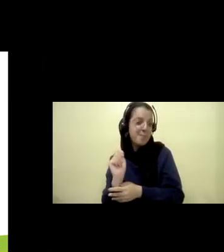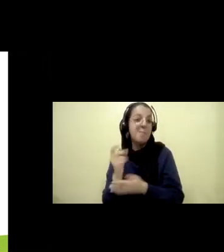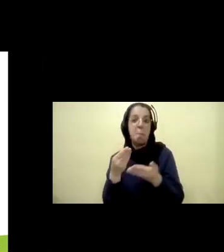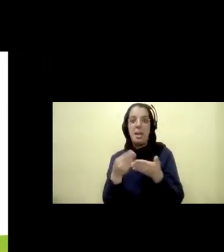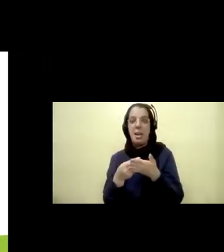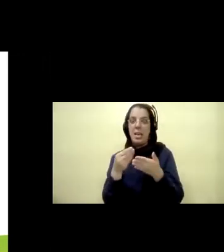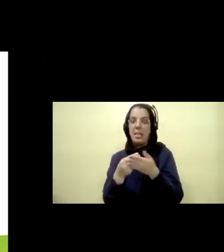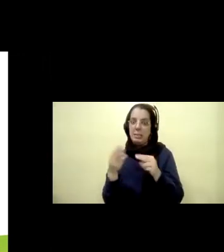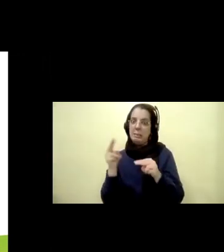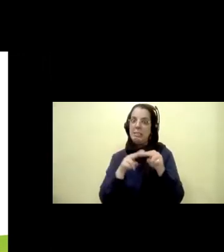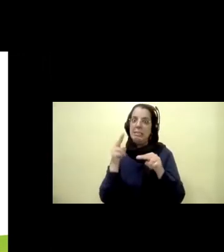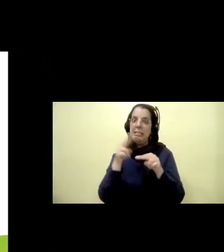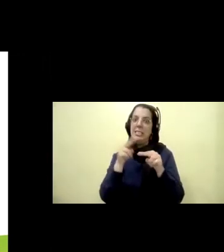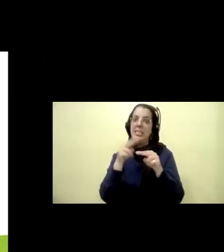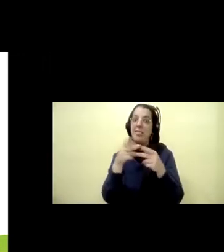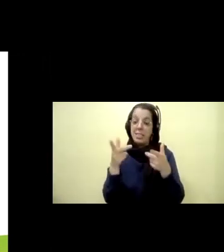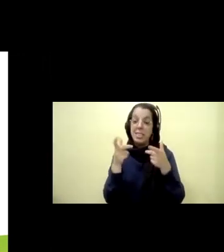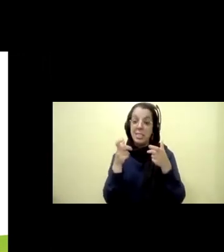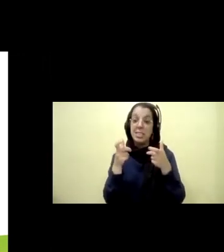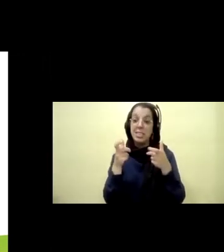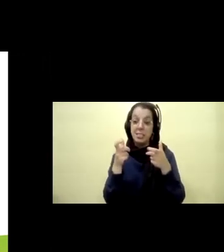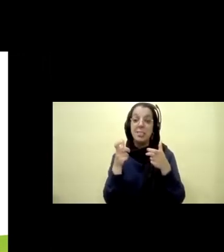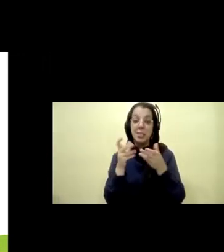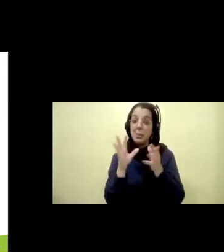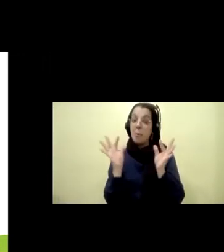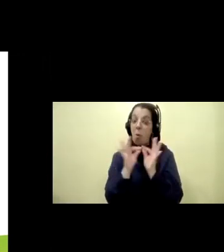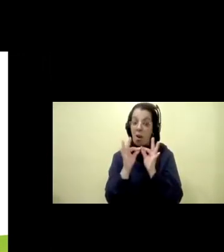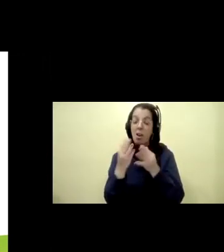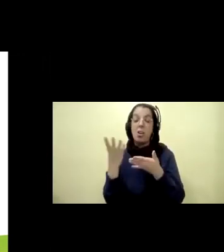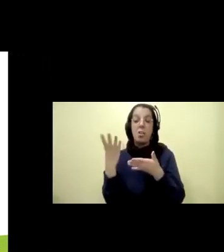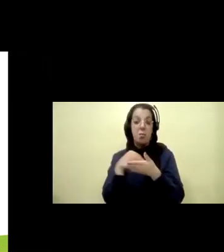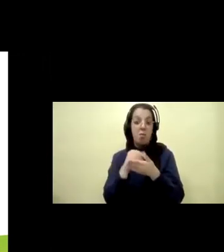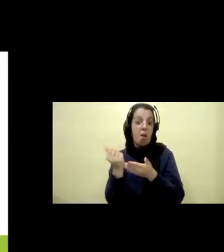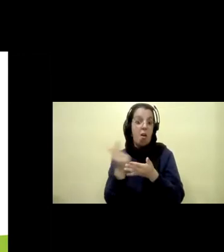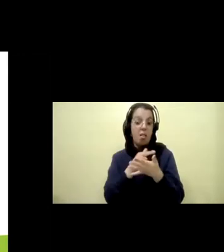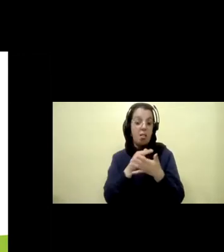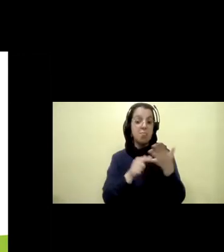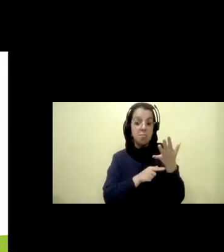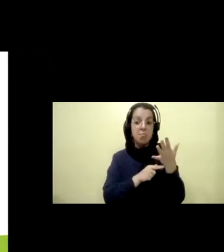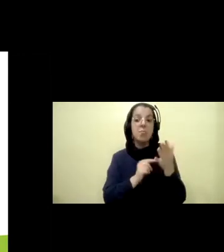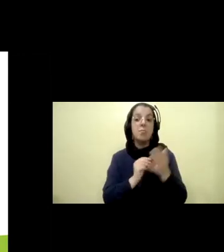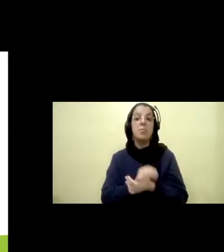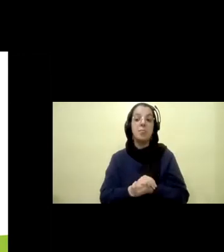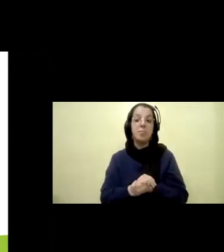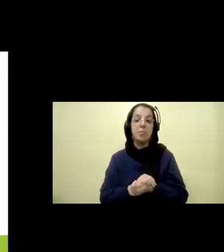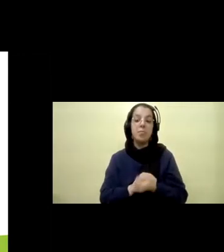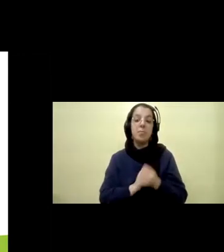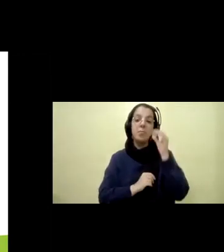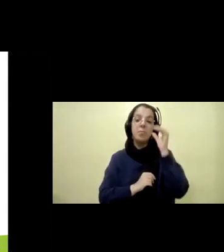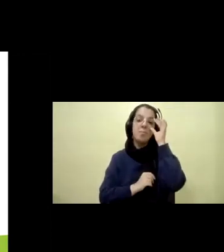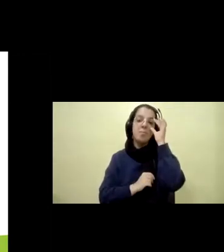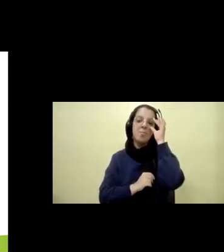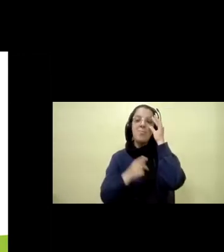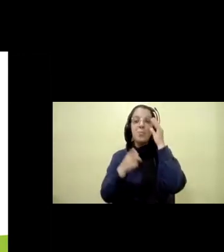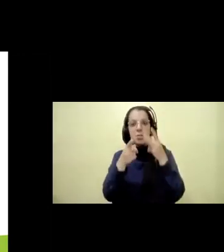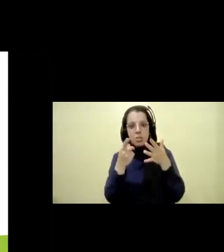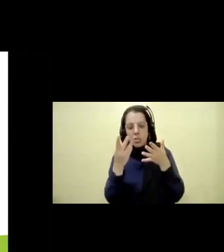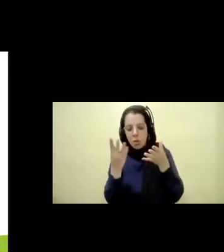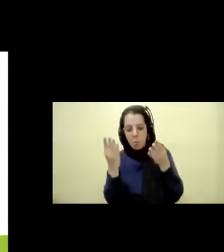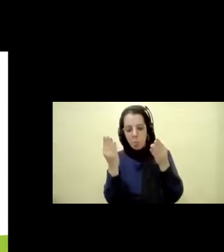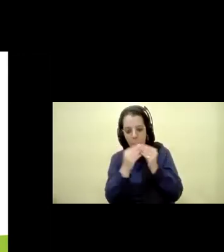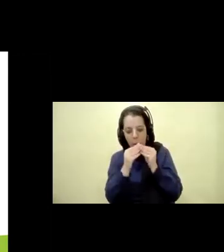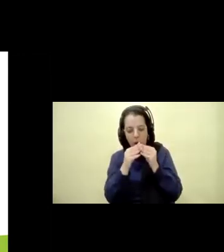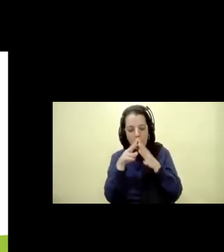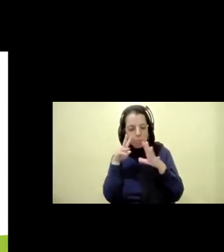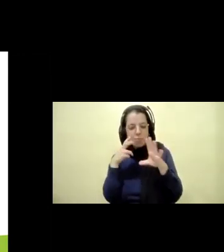and it's really important to have them. So you'll find the more you get deeper into this program, you're going to hear us talk